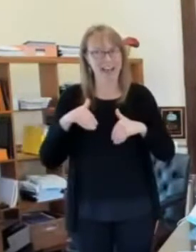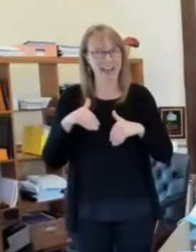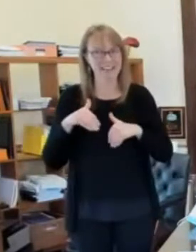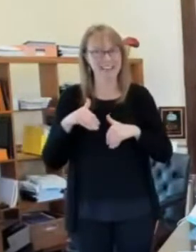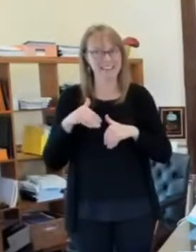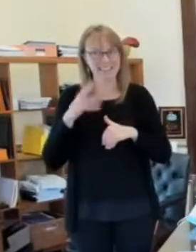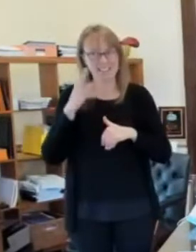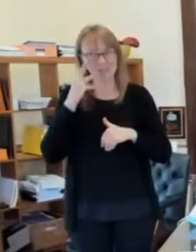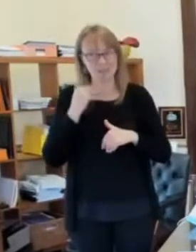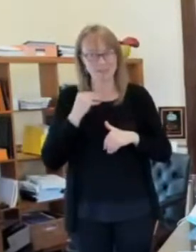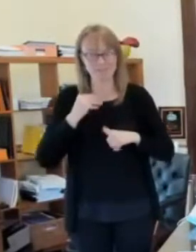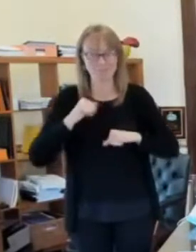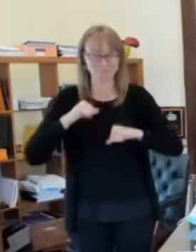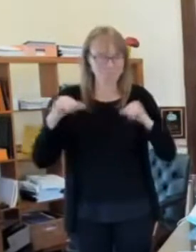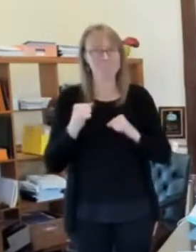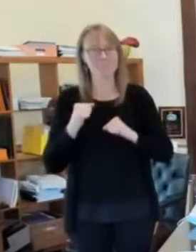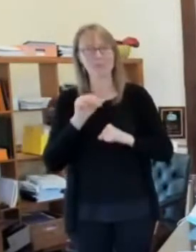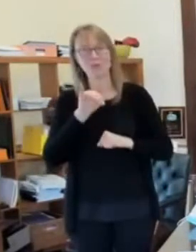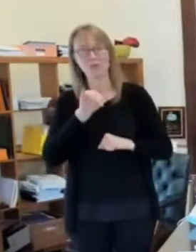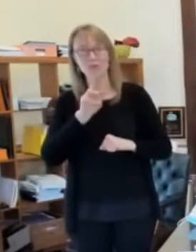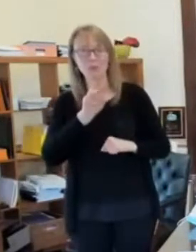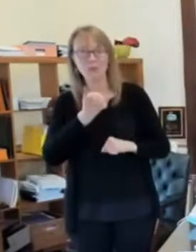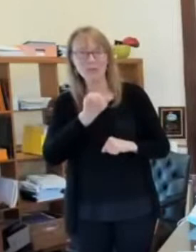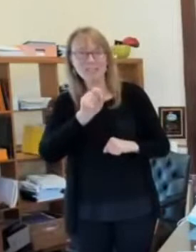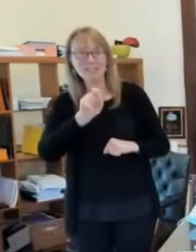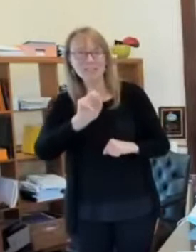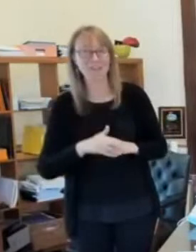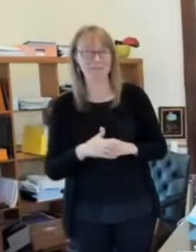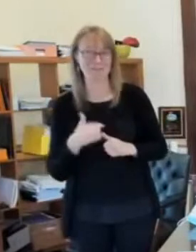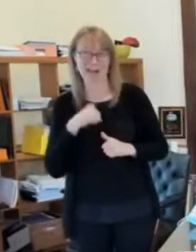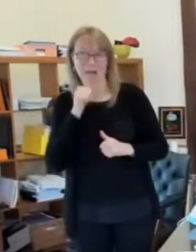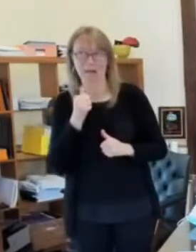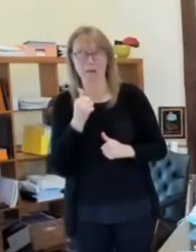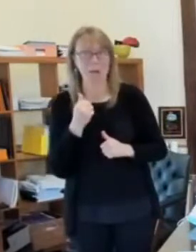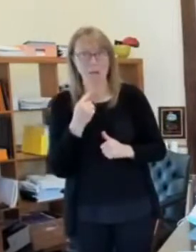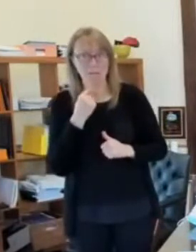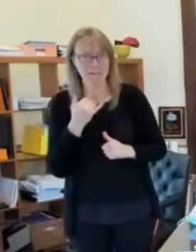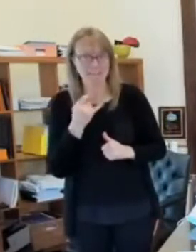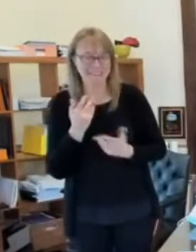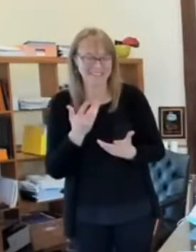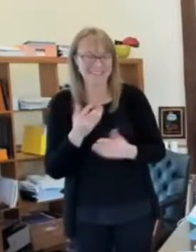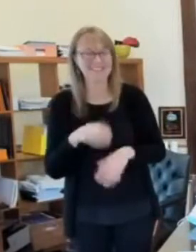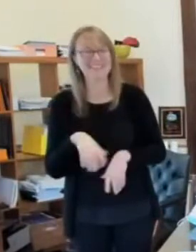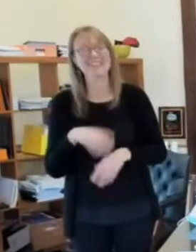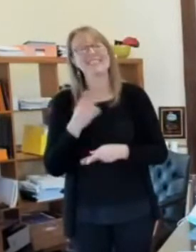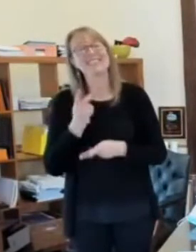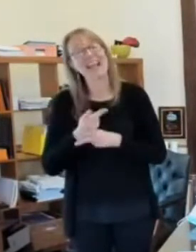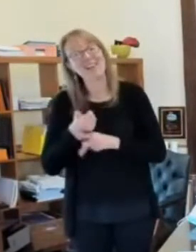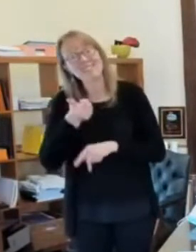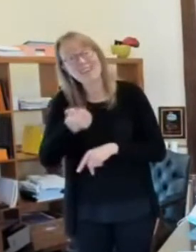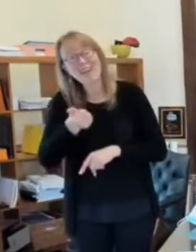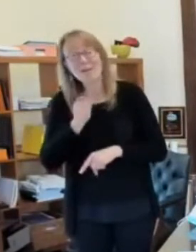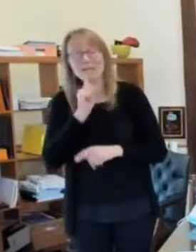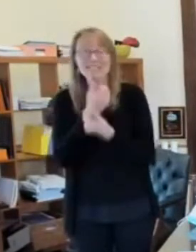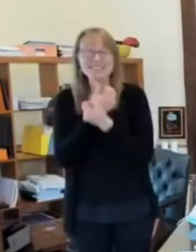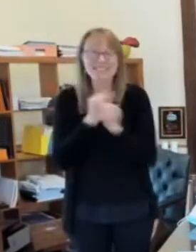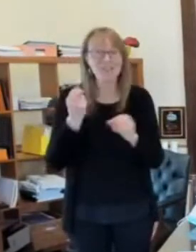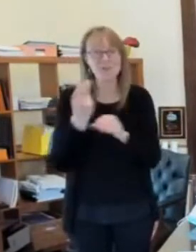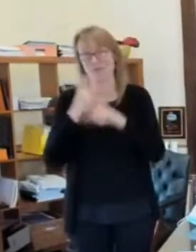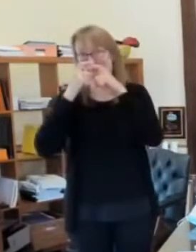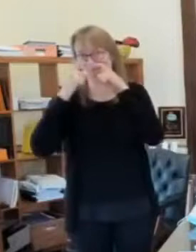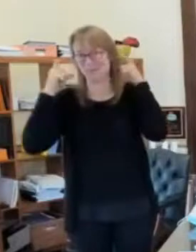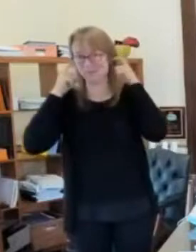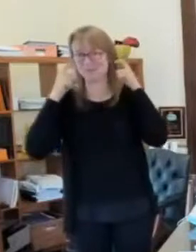I missed it though. So have a great weekend. Enjoy yourselves. Be safe out there. Wear your mask. Thanks. Bye-bye.